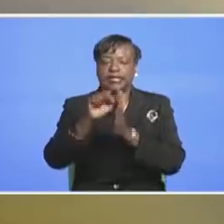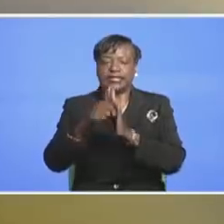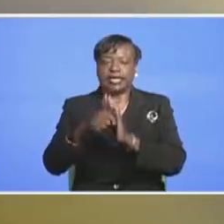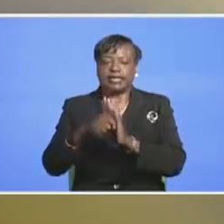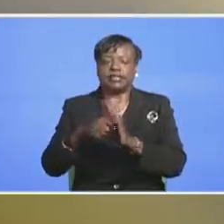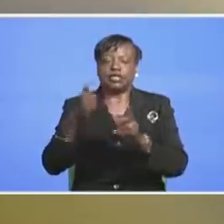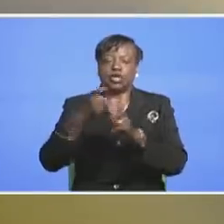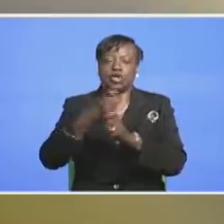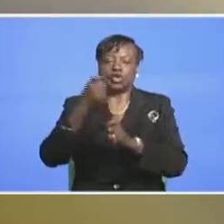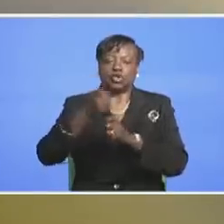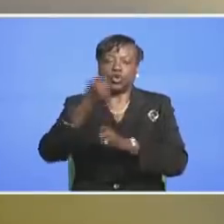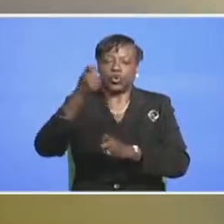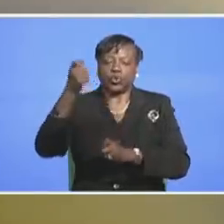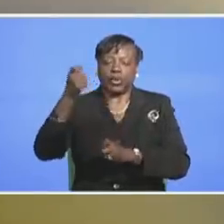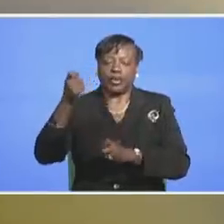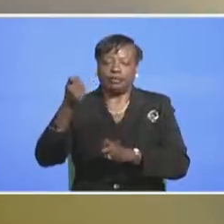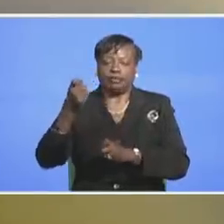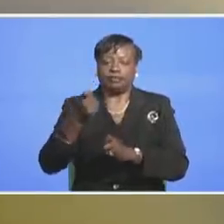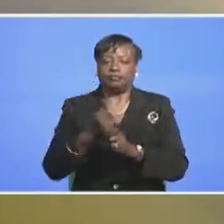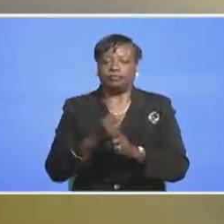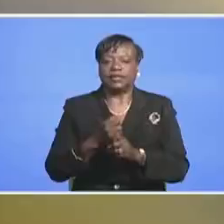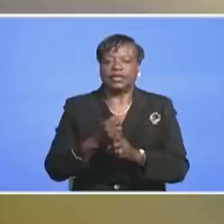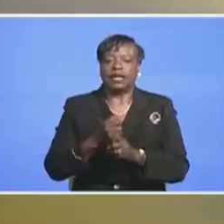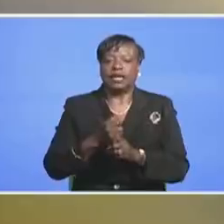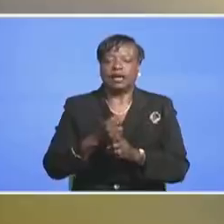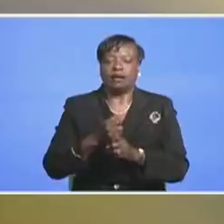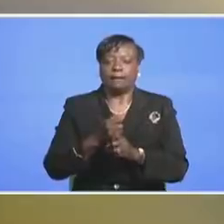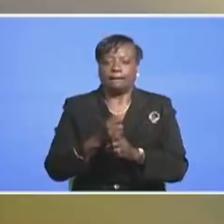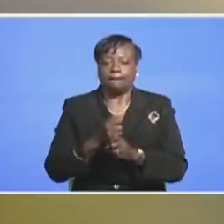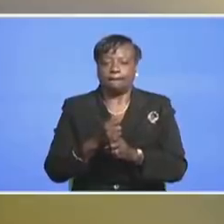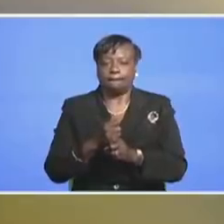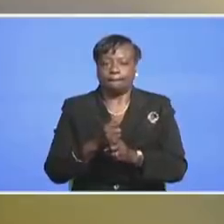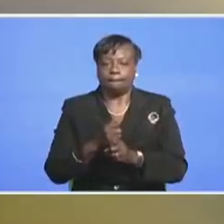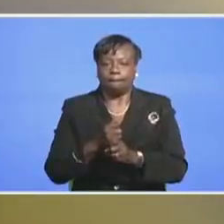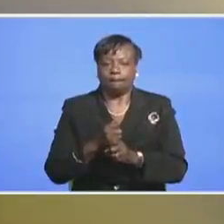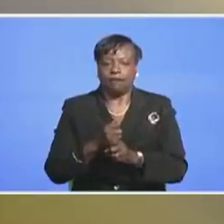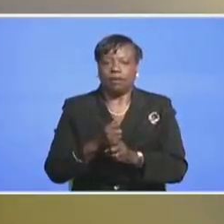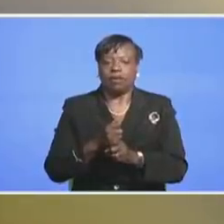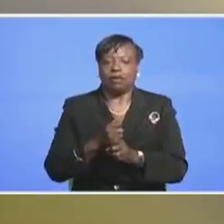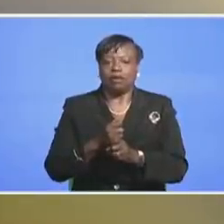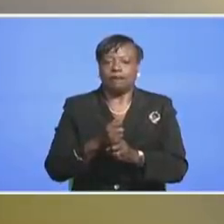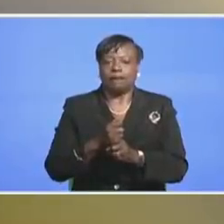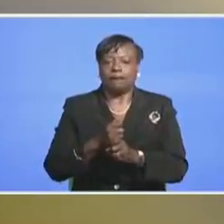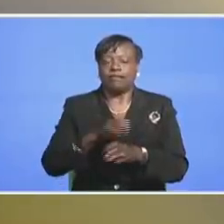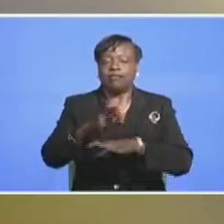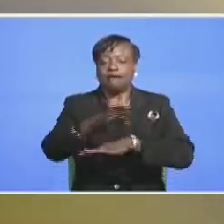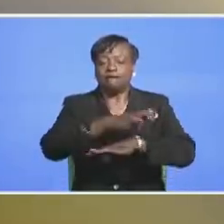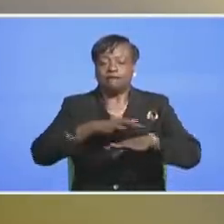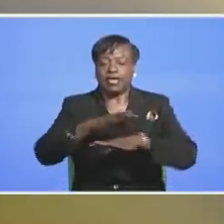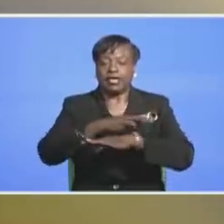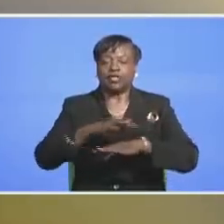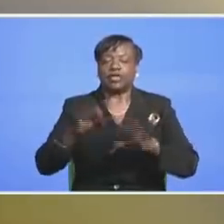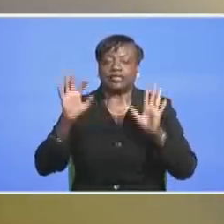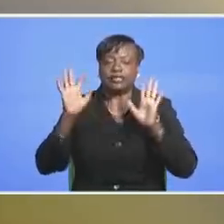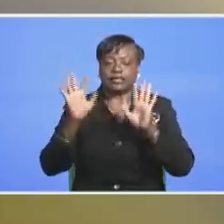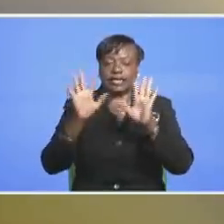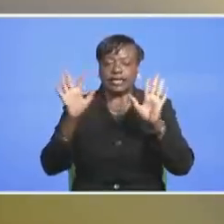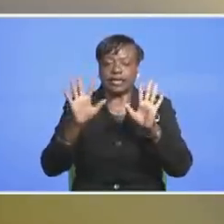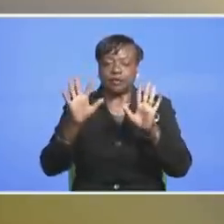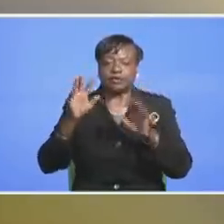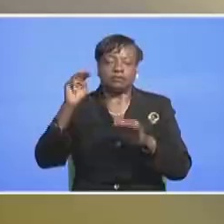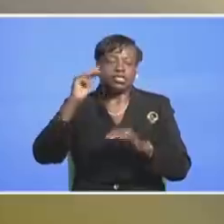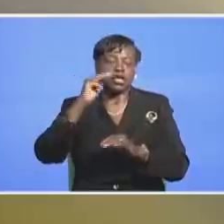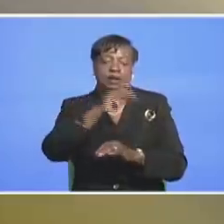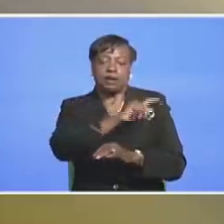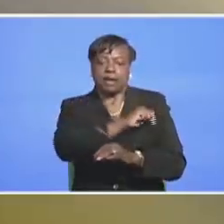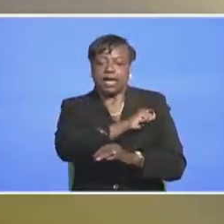straight, erasing the previous record set by American Tori Bowe last year. Also in the field on Sunday was Michelle Lee Ayo of